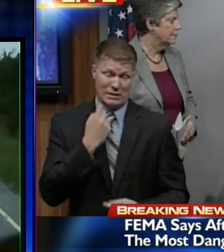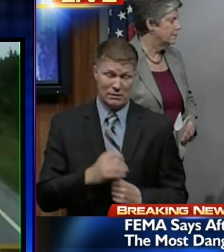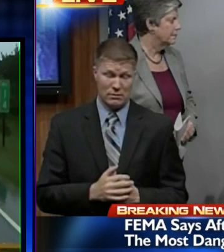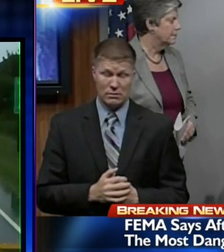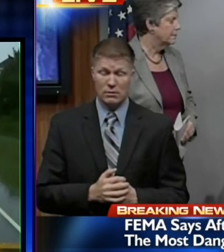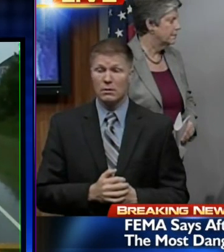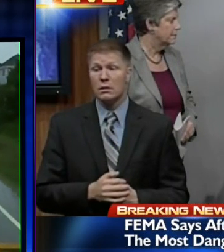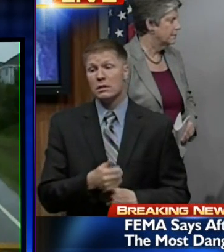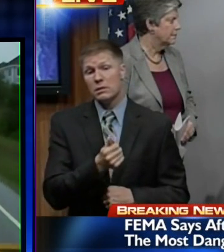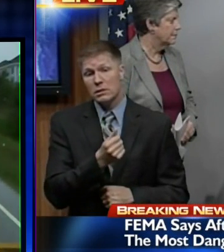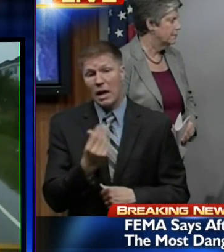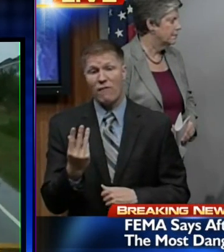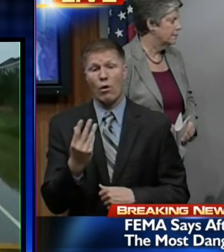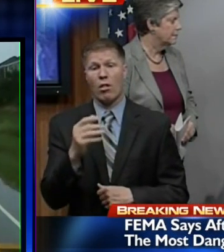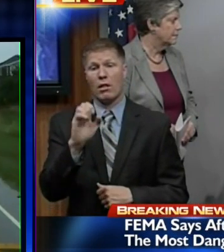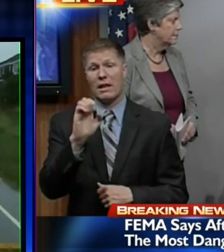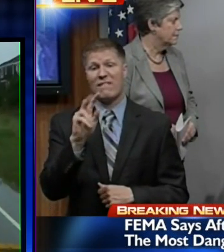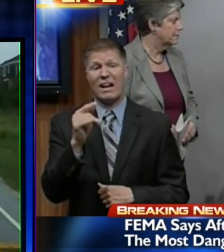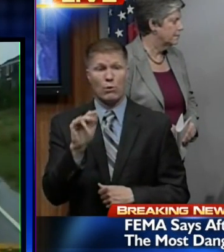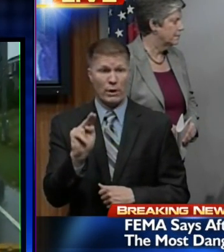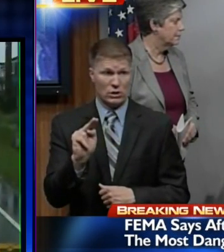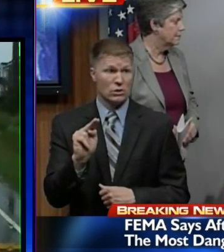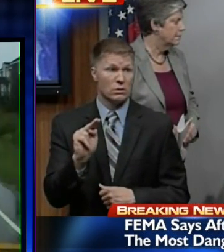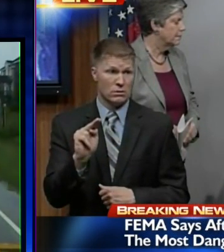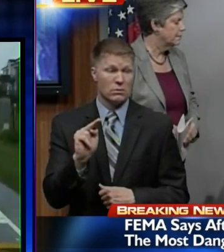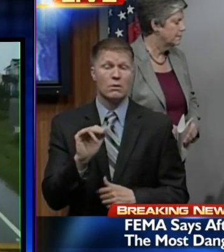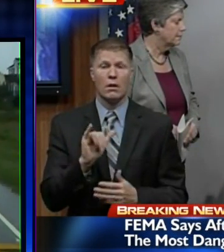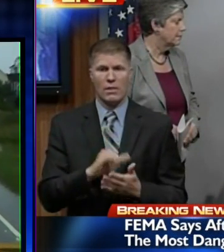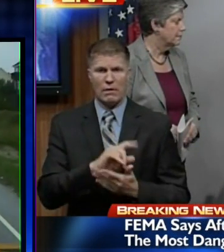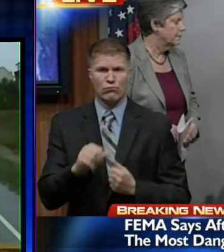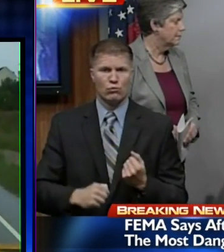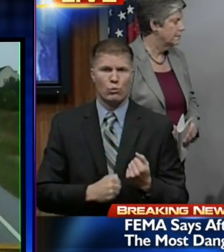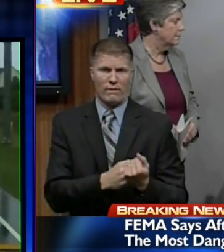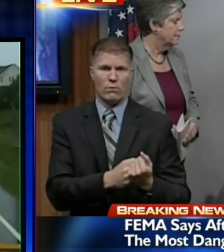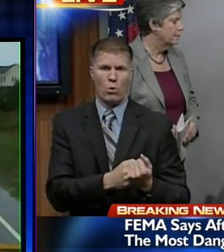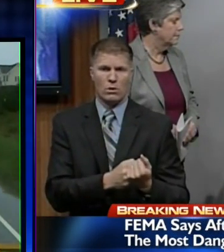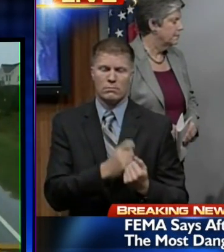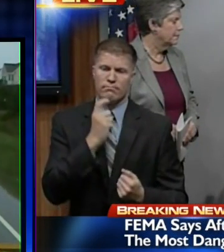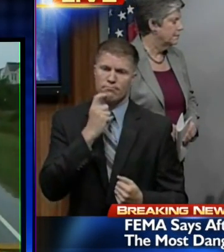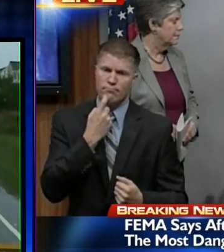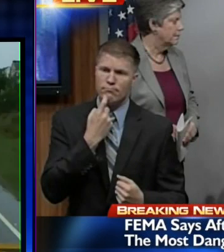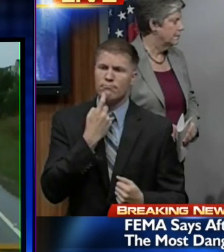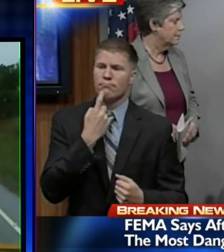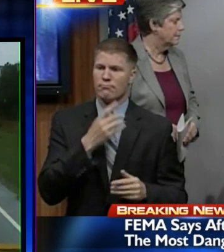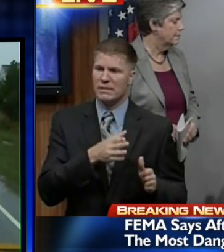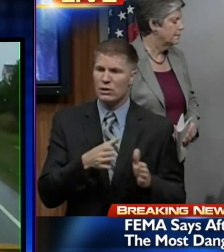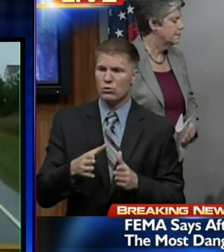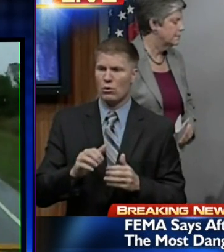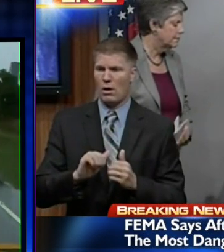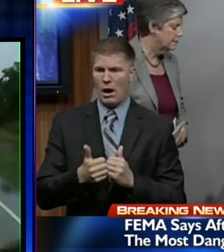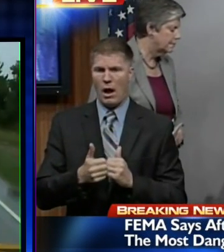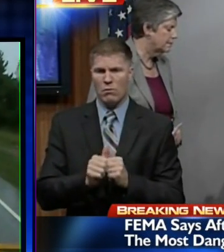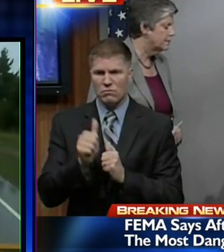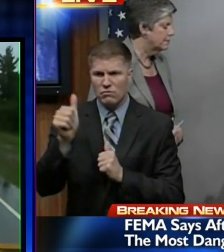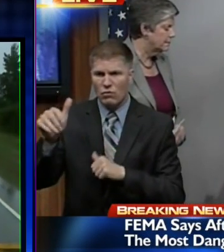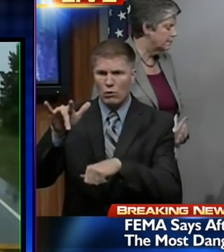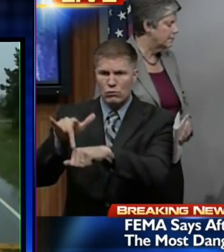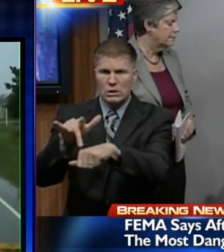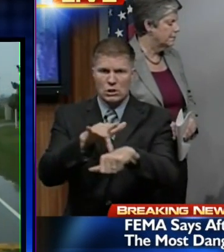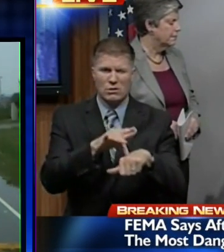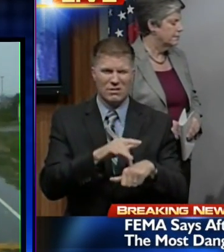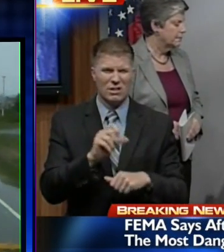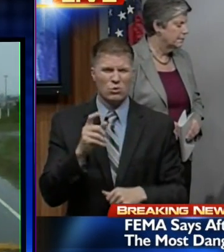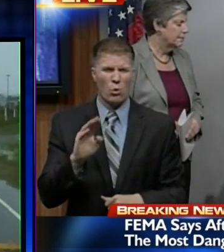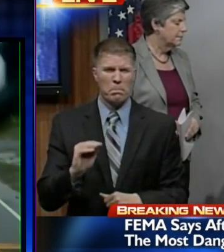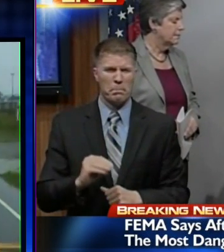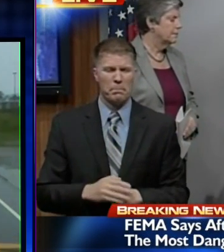a number of evacuations, and that reinforces the serious nature and how far-reaching the storm is. We